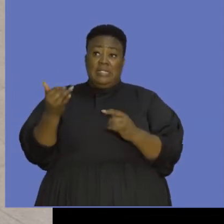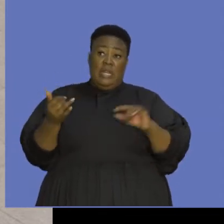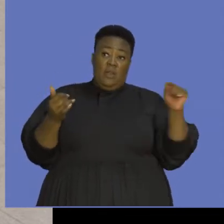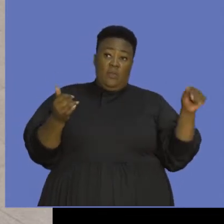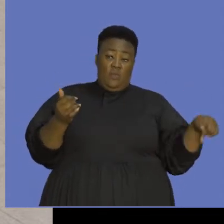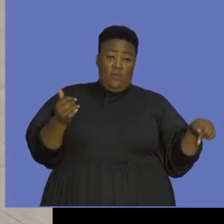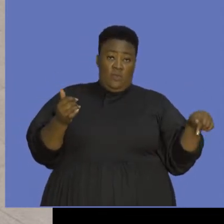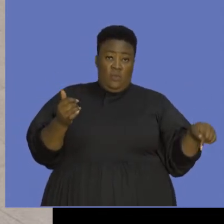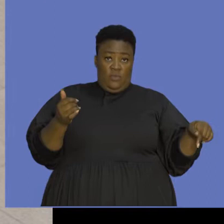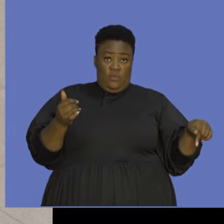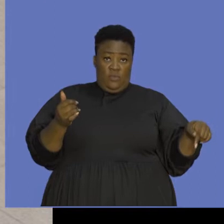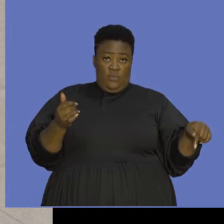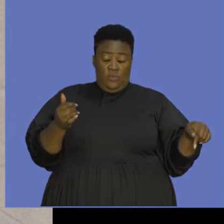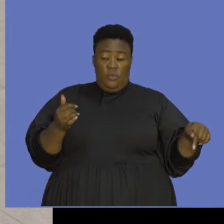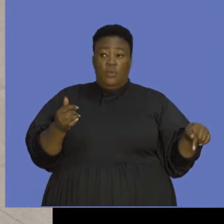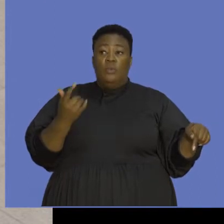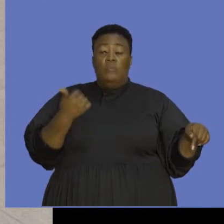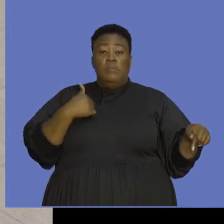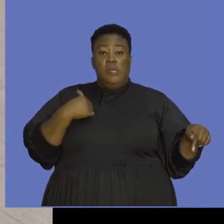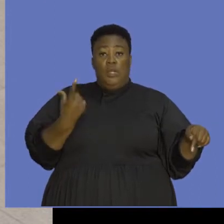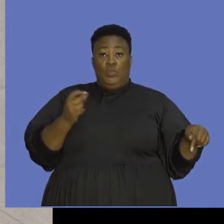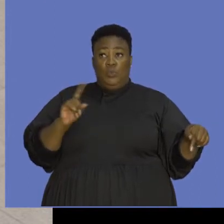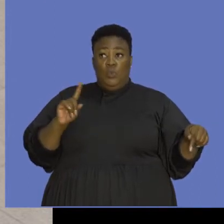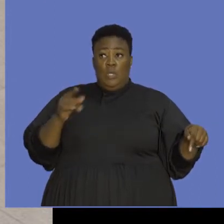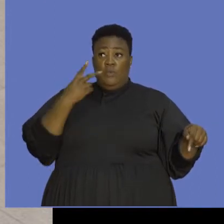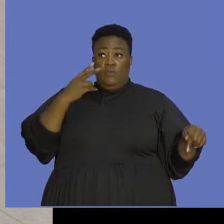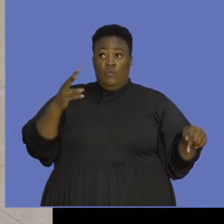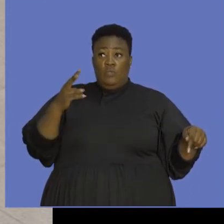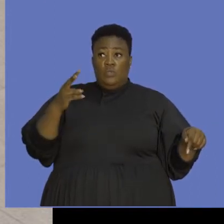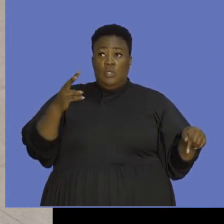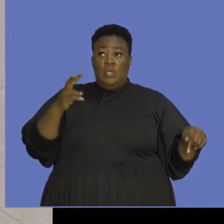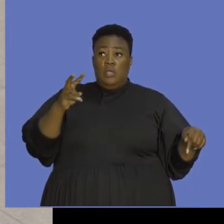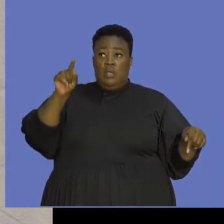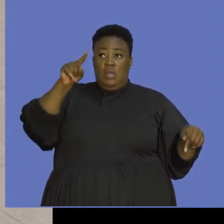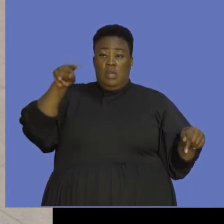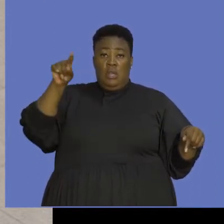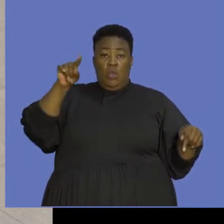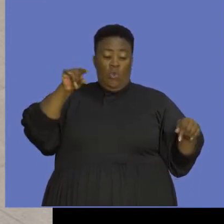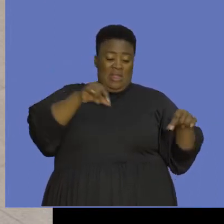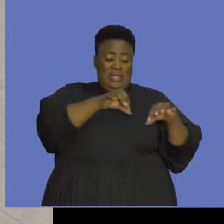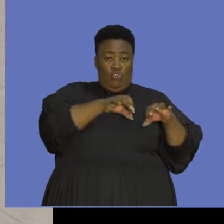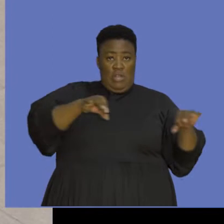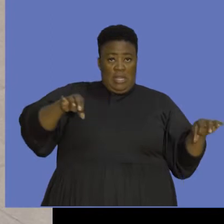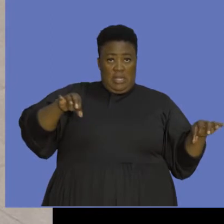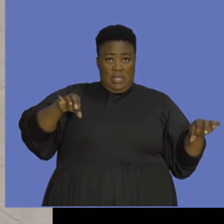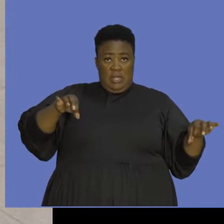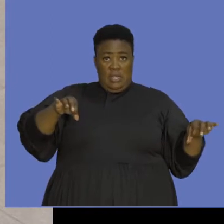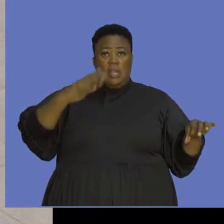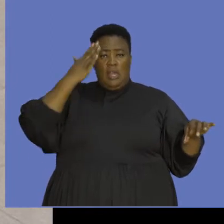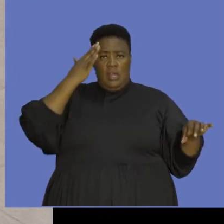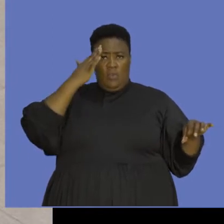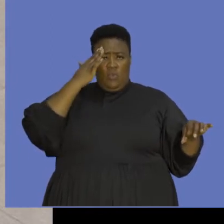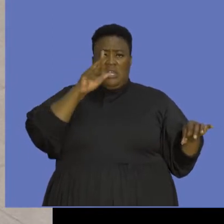my pulley. What I'm going to do is, if you look, the mass on the string over there, that's telling me what my applied force. I know it's